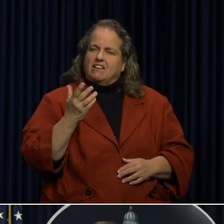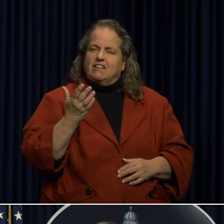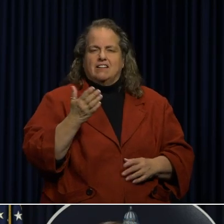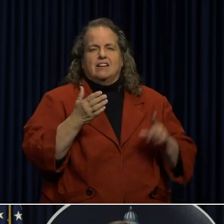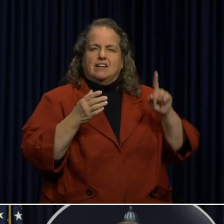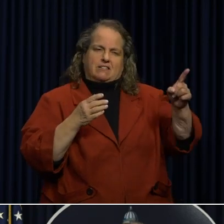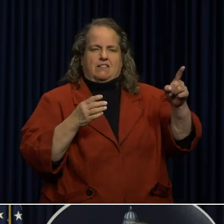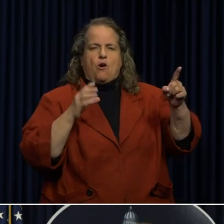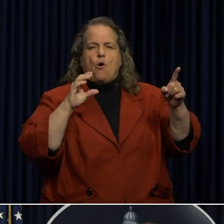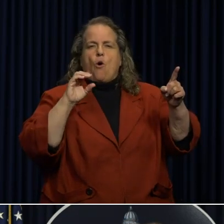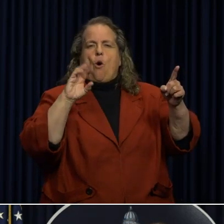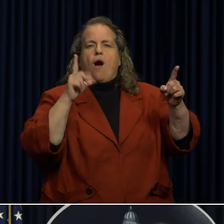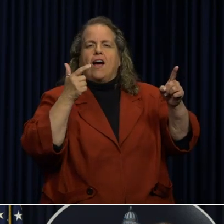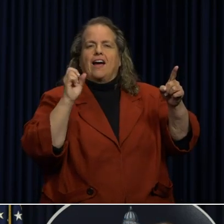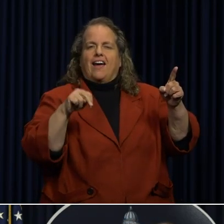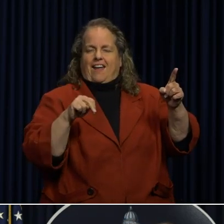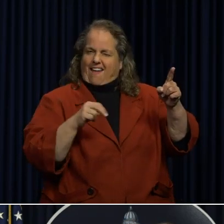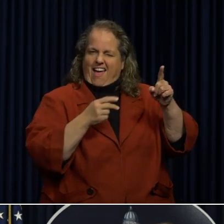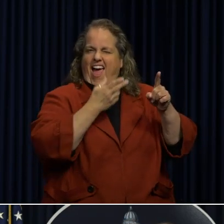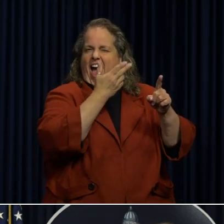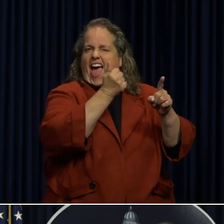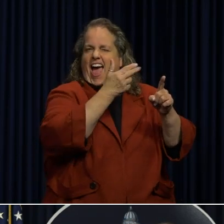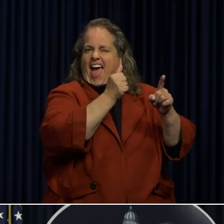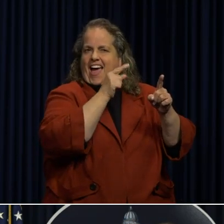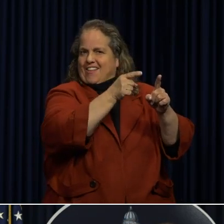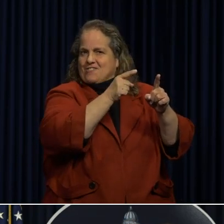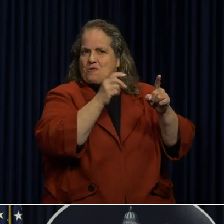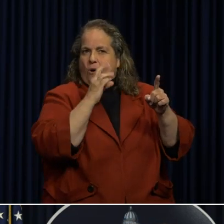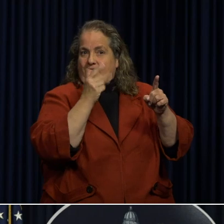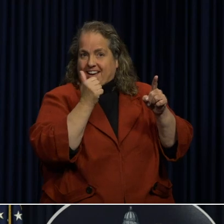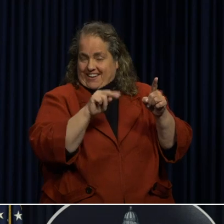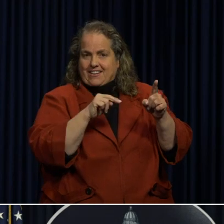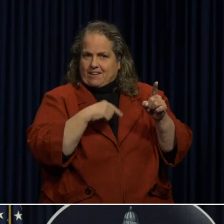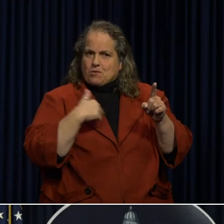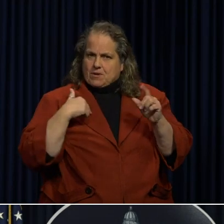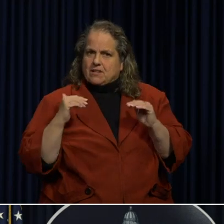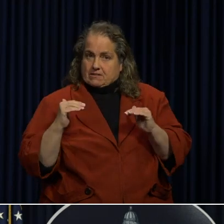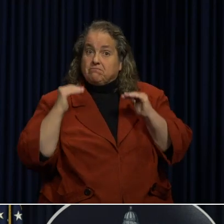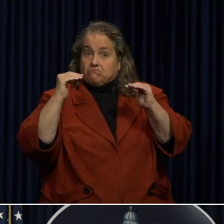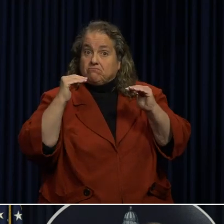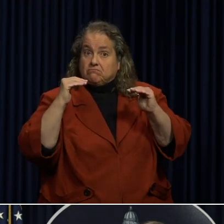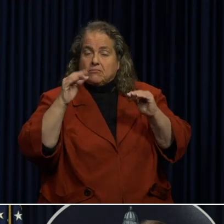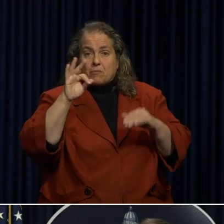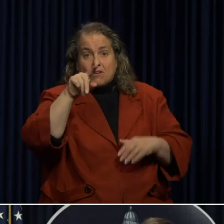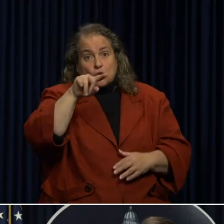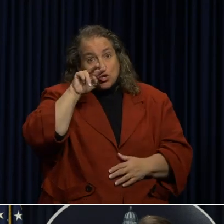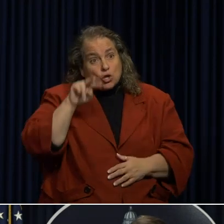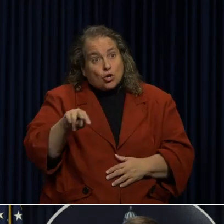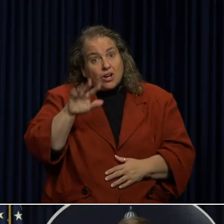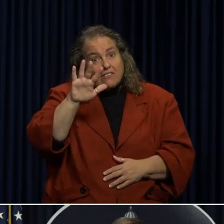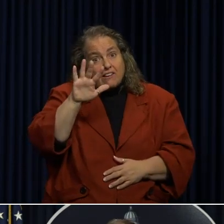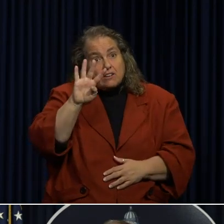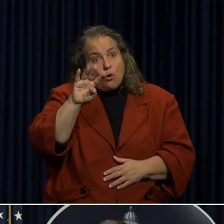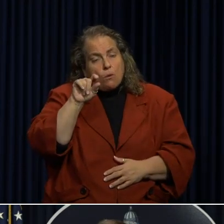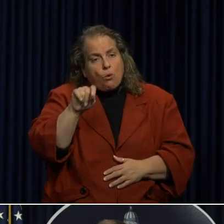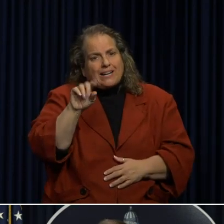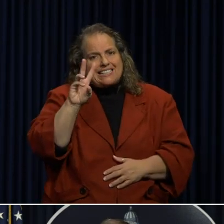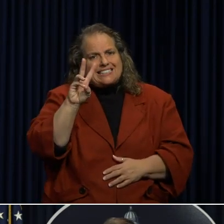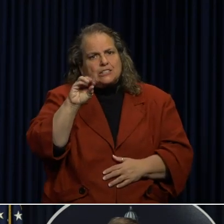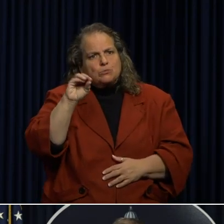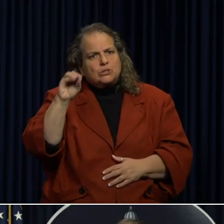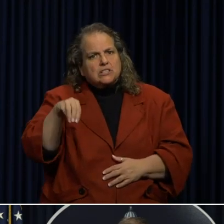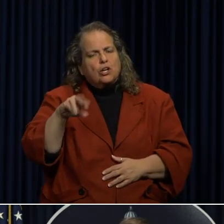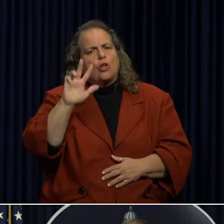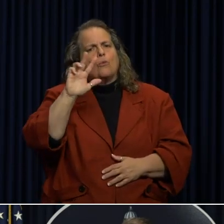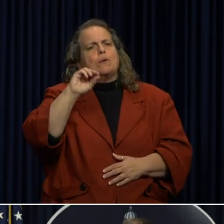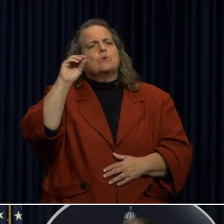we've got to go a long way further. I mean, if you look at 54.6%, if 3%